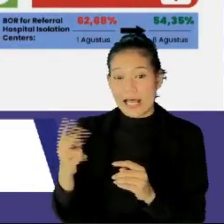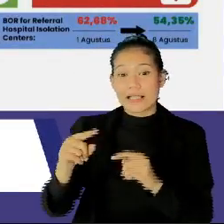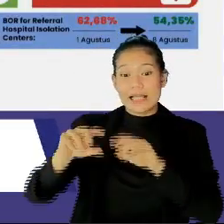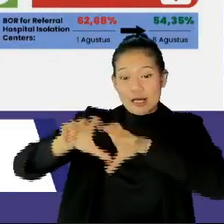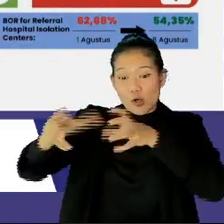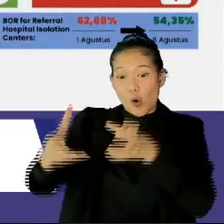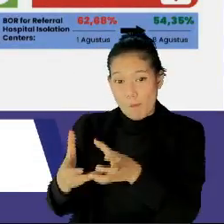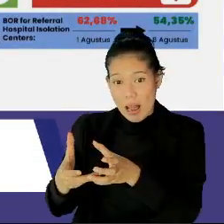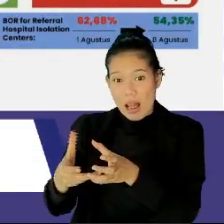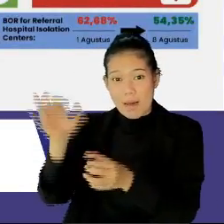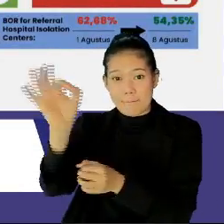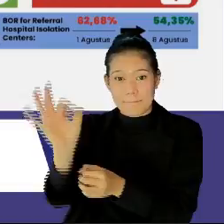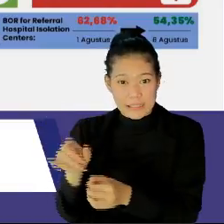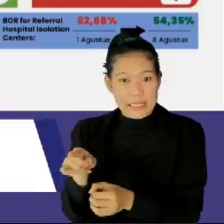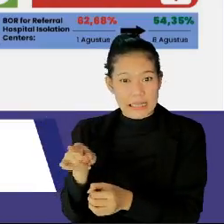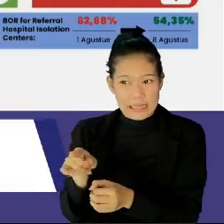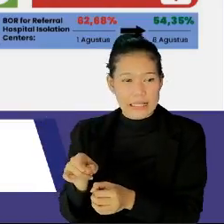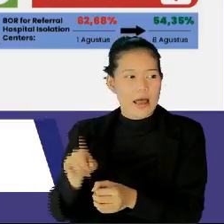at